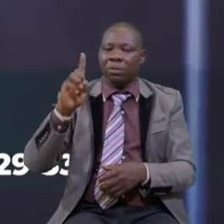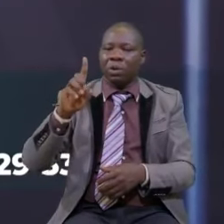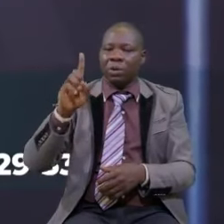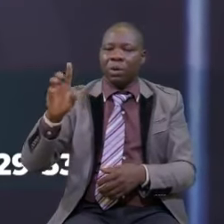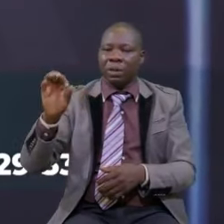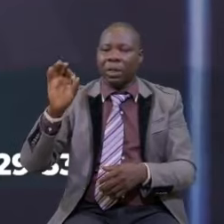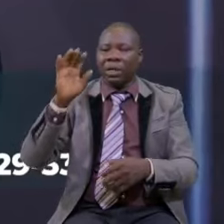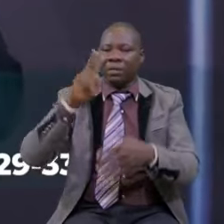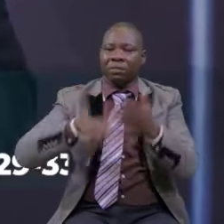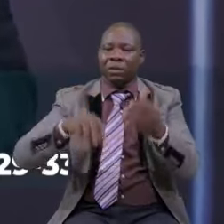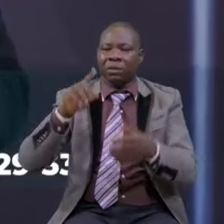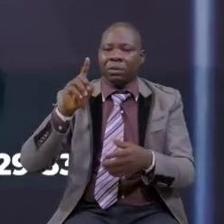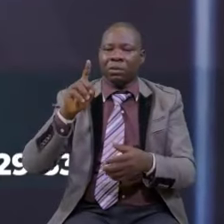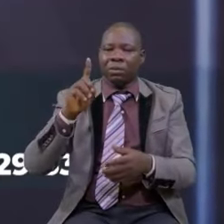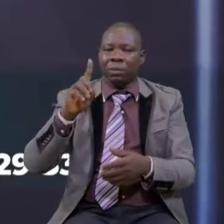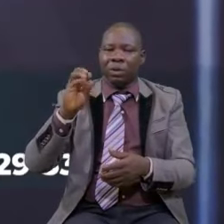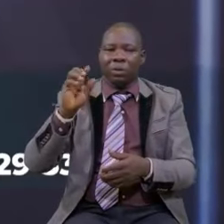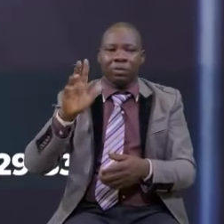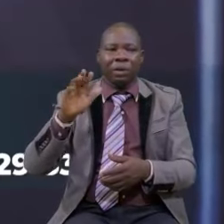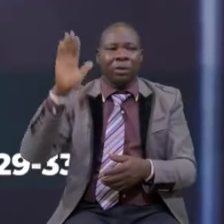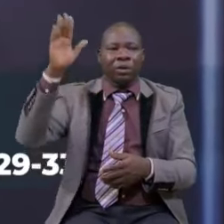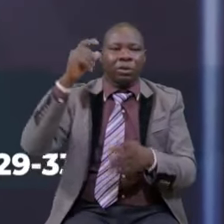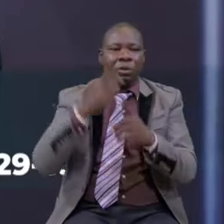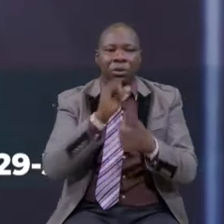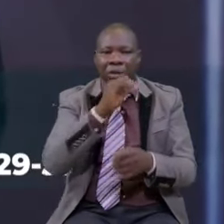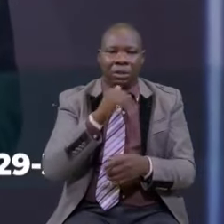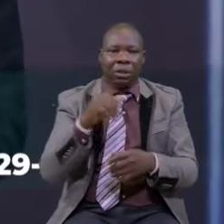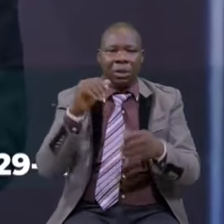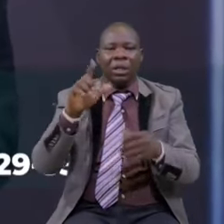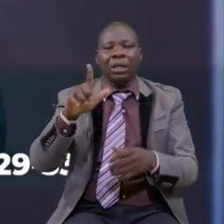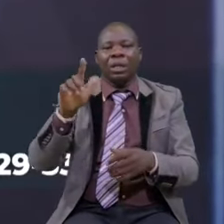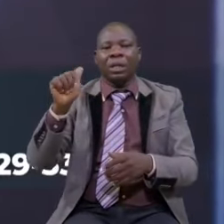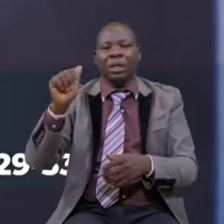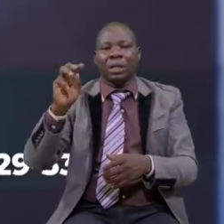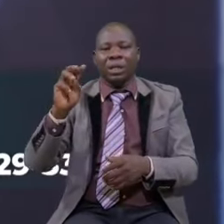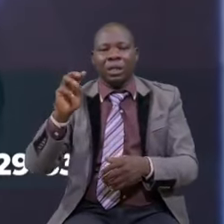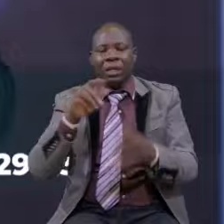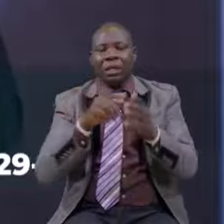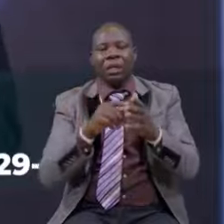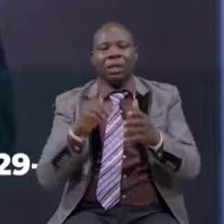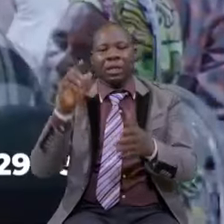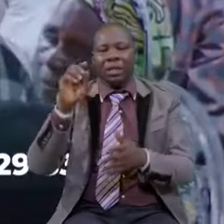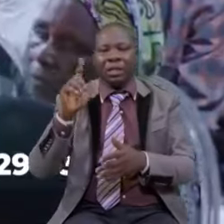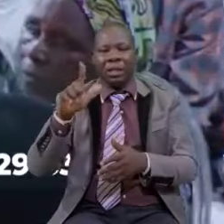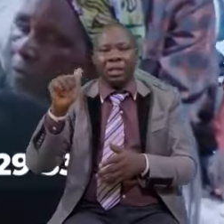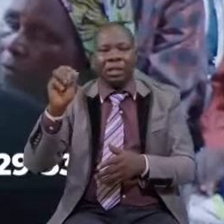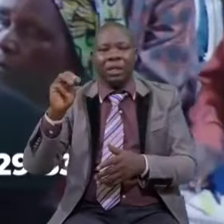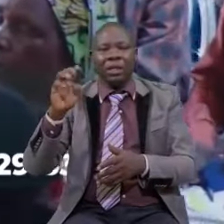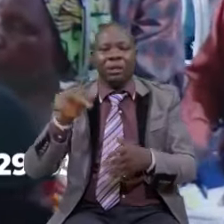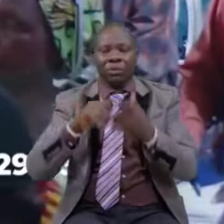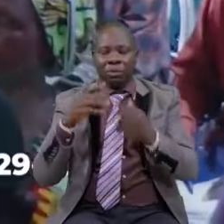unto my feet and a light unto my path. Verse 130, 130, it says,